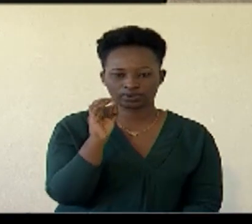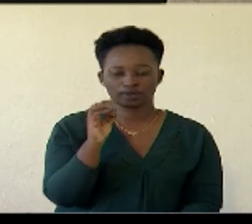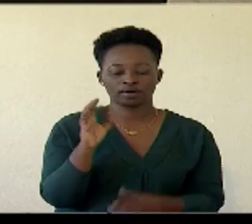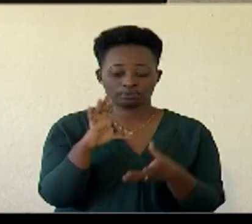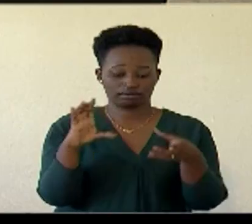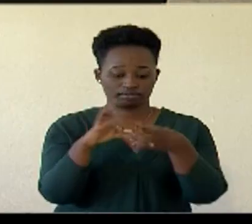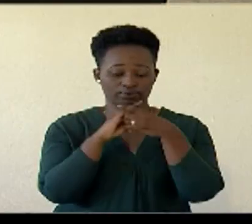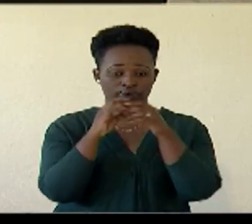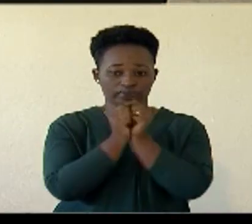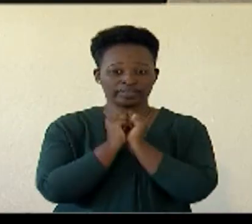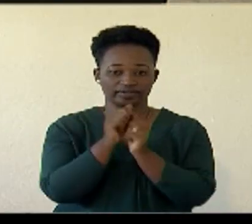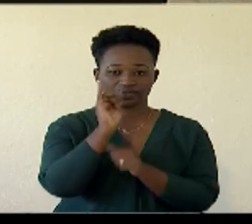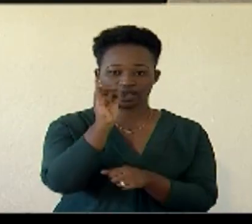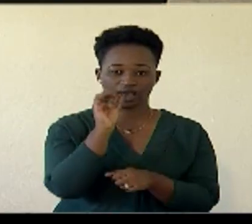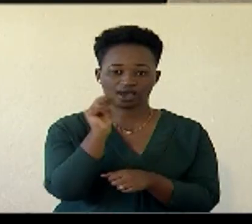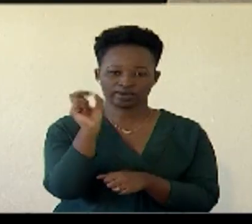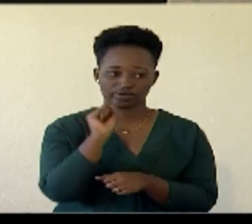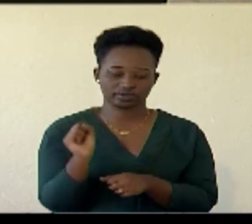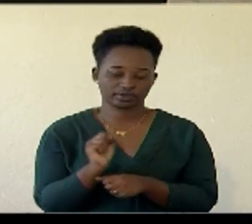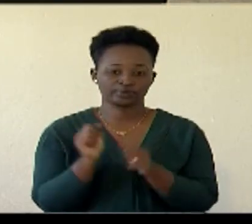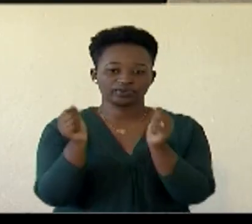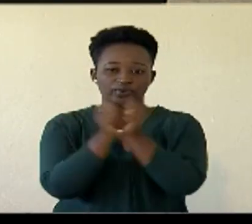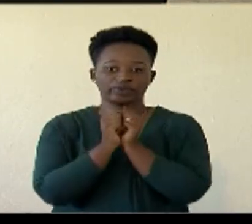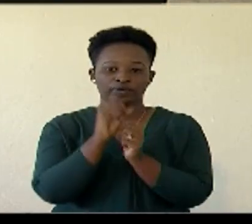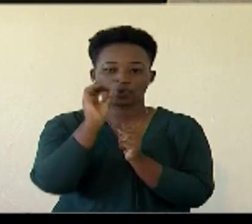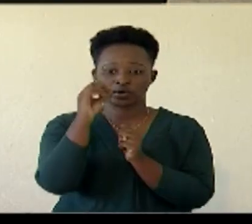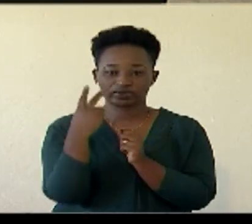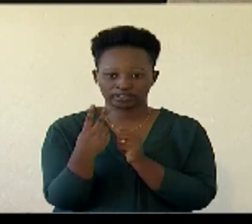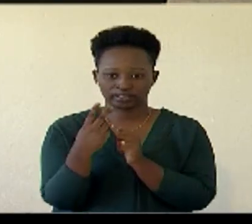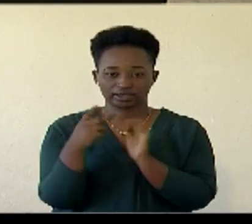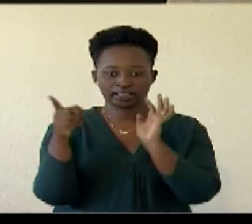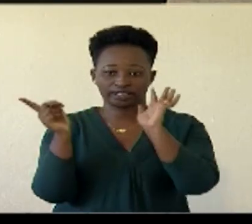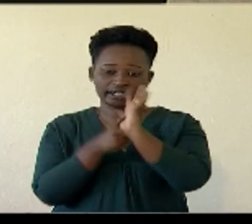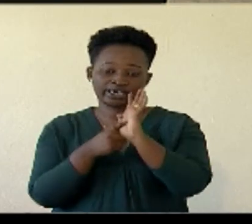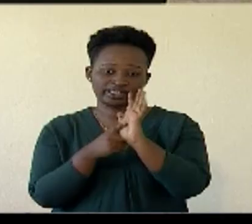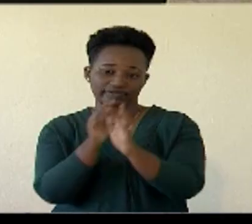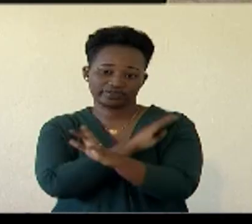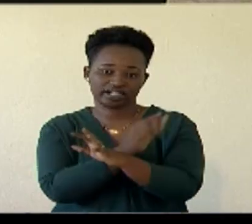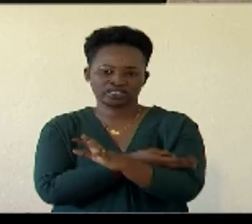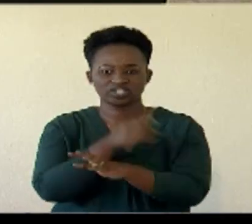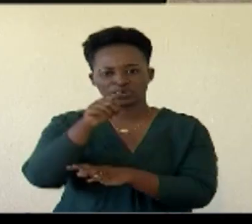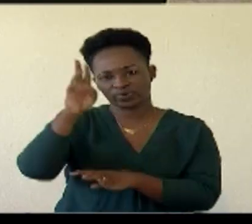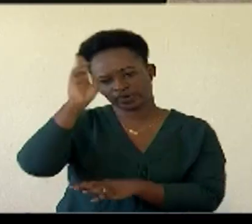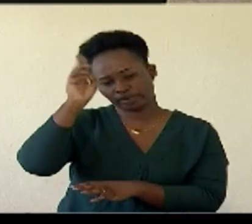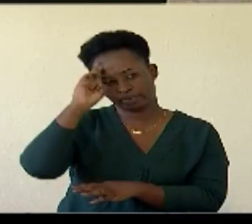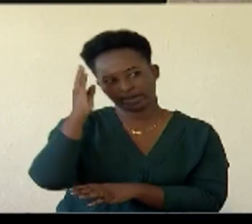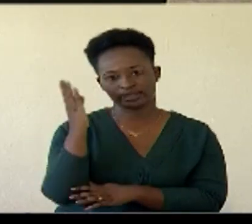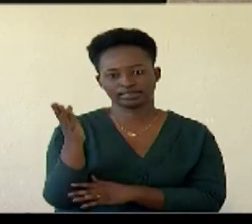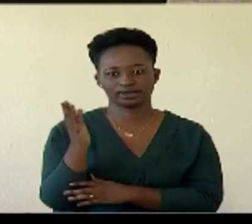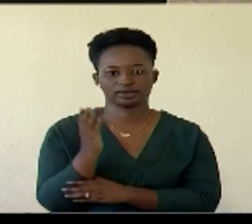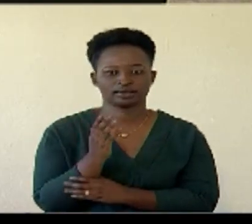ions, with the oxygen, the negative charge, so you remember this